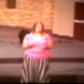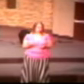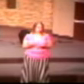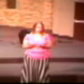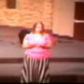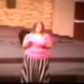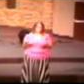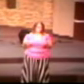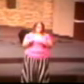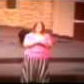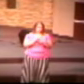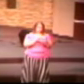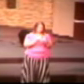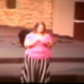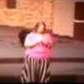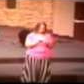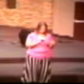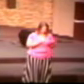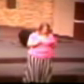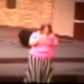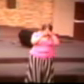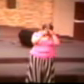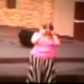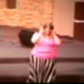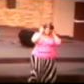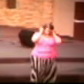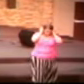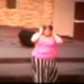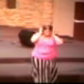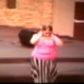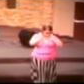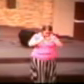Father, I'll close with this story as we move to the table.